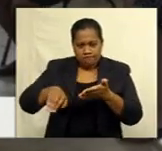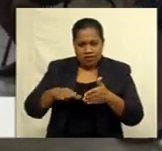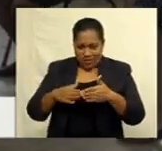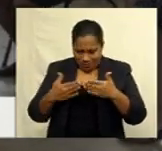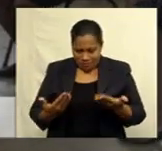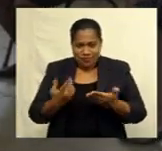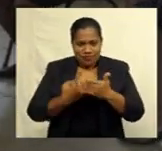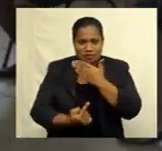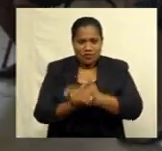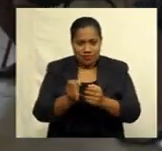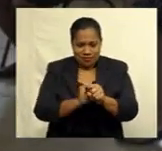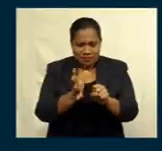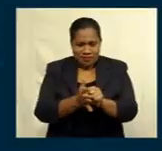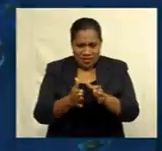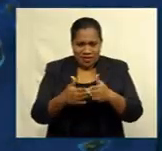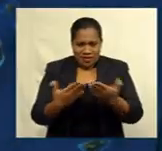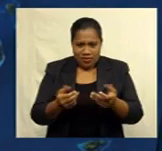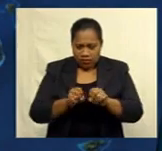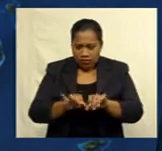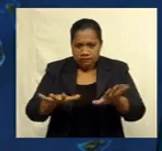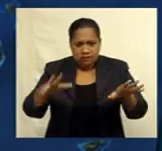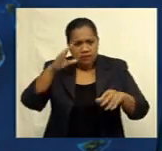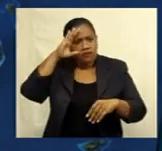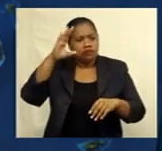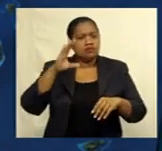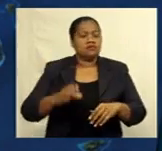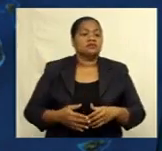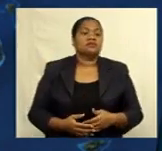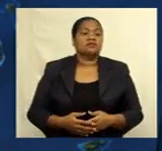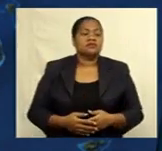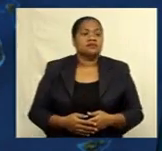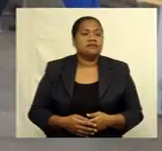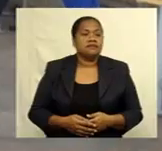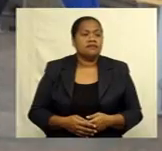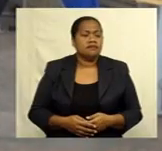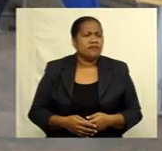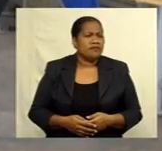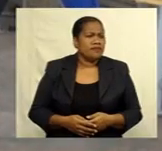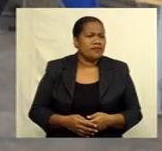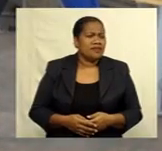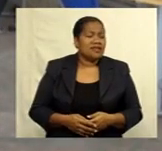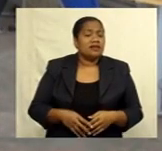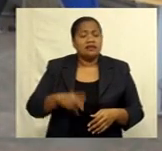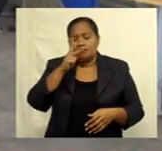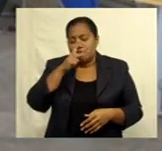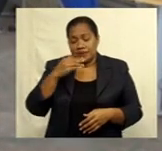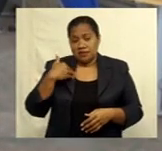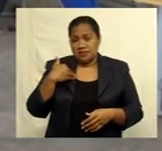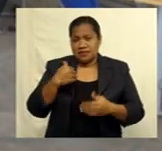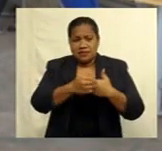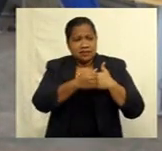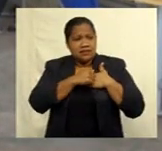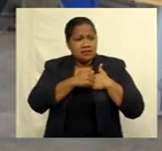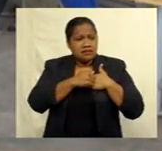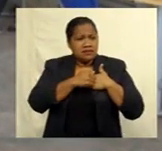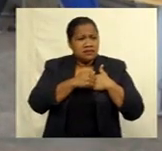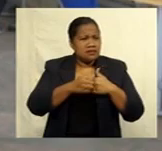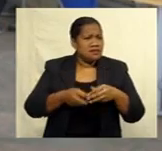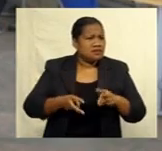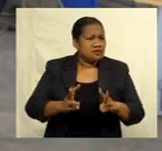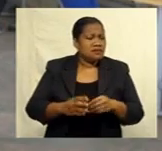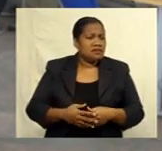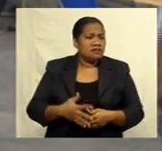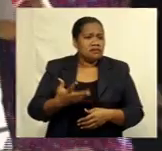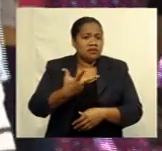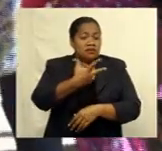that is grappling the nation. Please put on your mask. Please practice a public health safe measures. Please be fully vaccinated as quickly